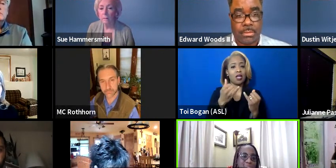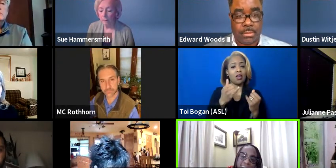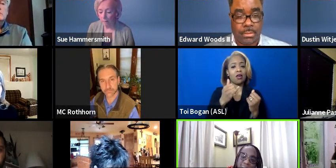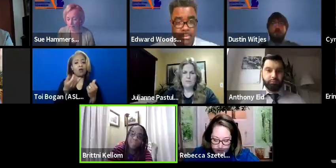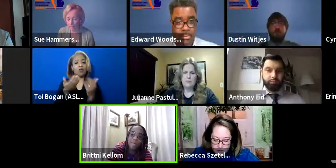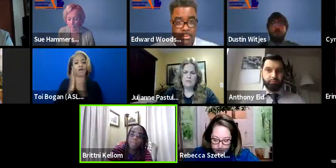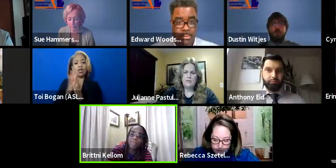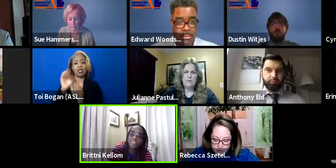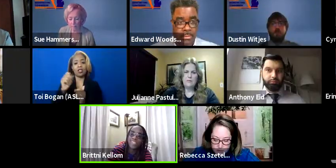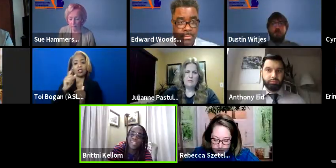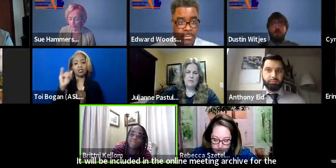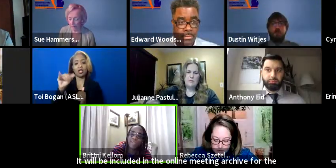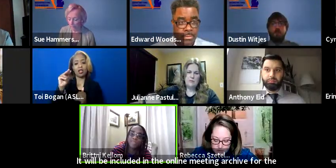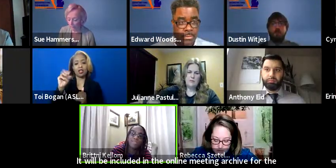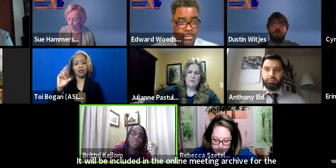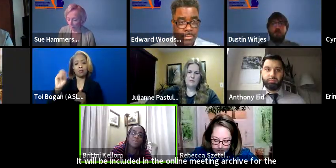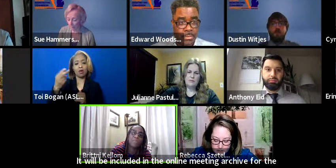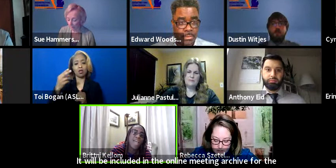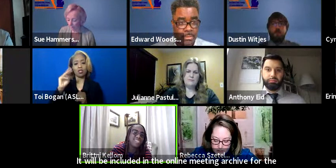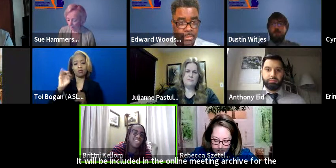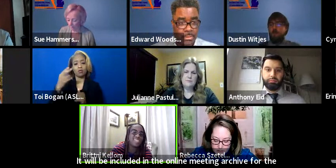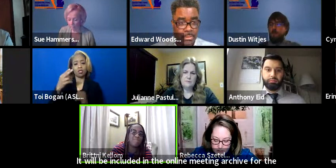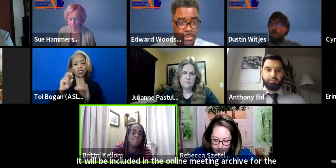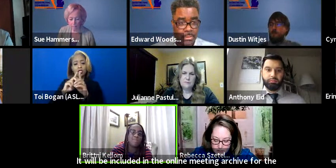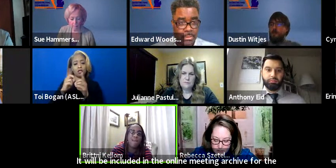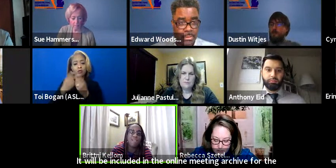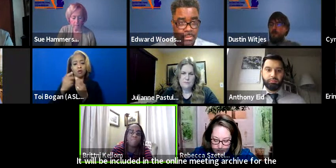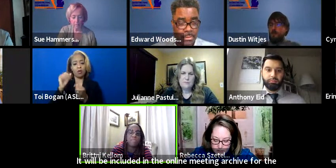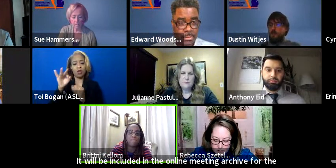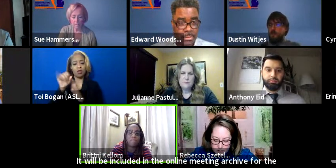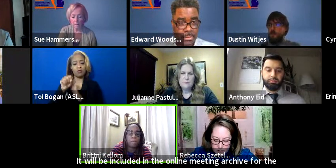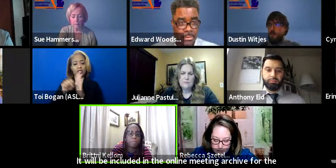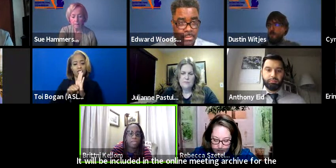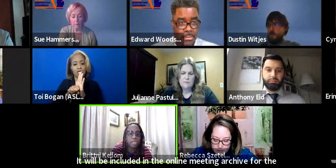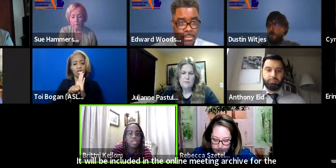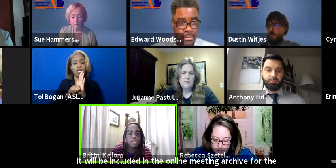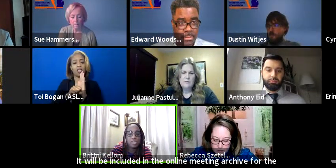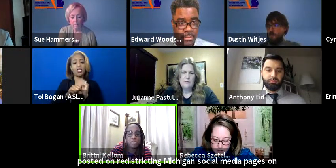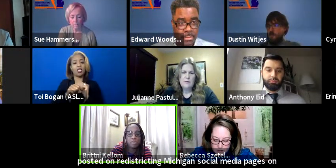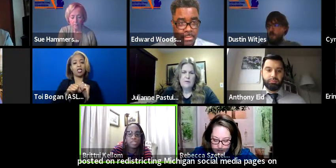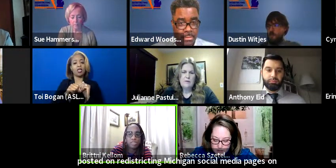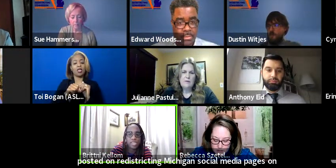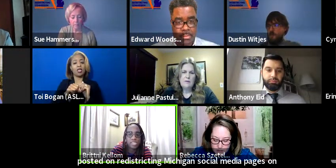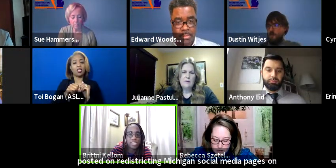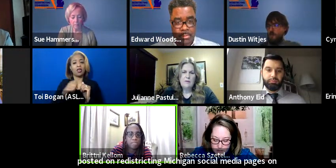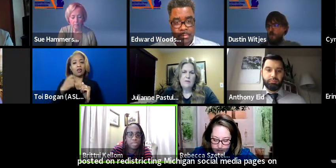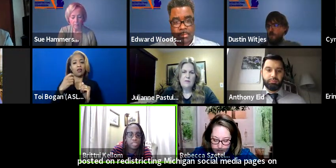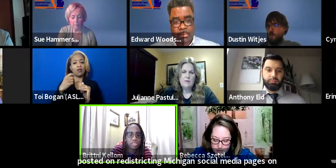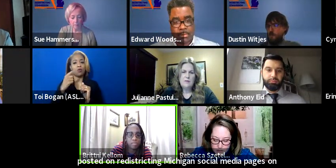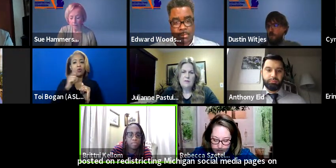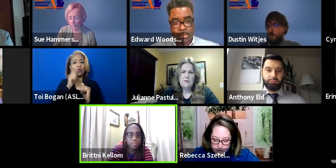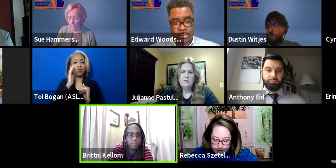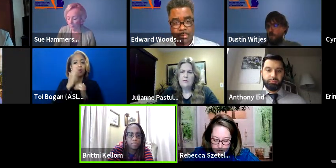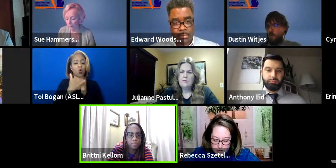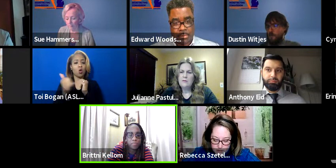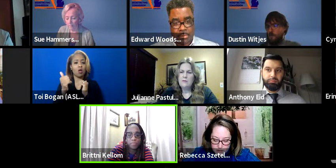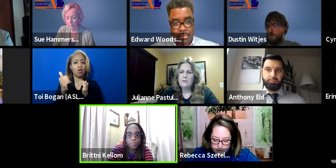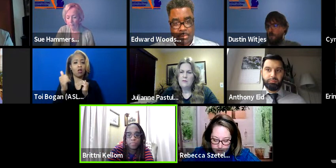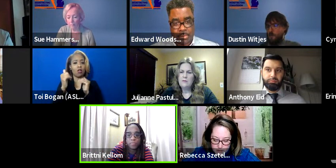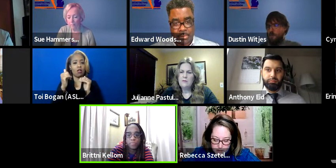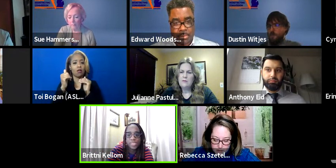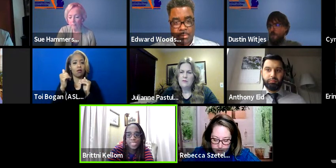Sally Marsh, Michigan Department of State Director of Special Projects, who will call on members of the public to address the commission.